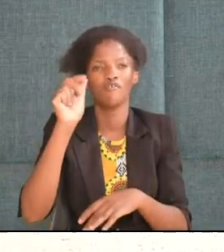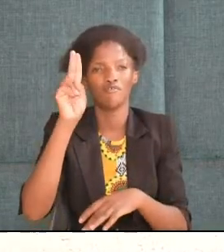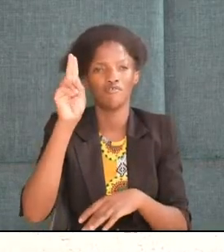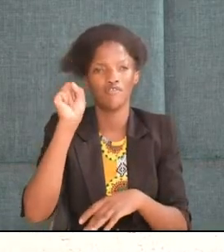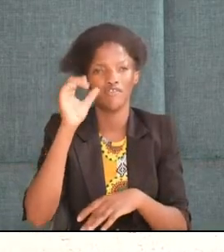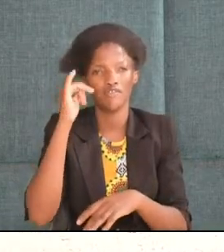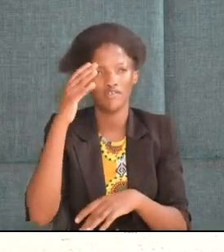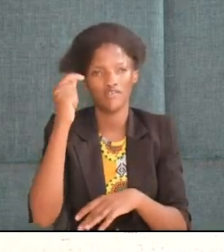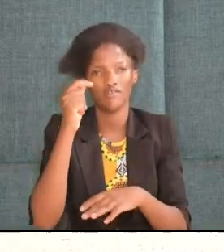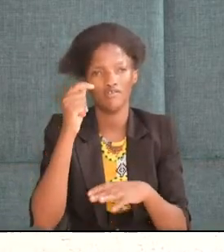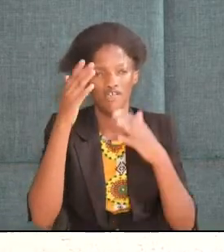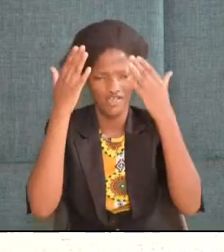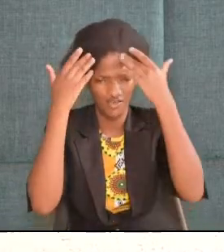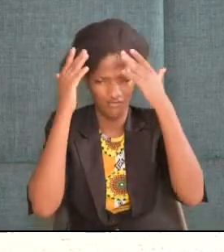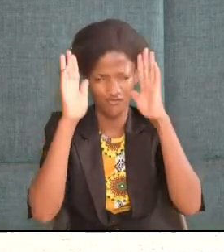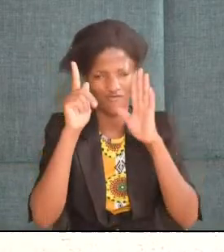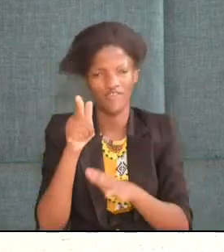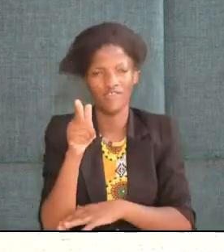off.